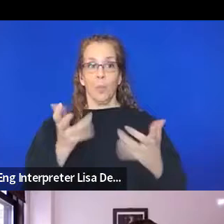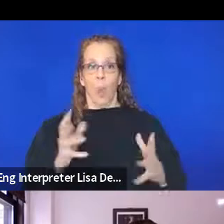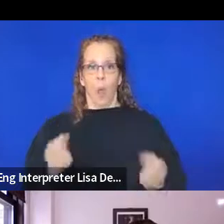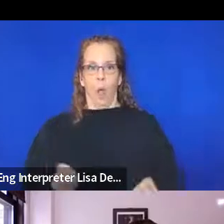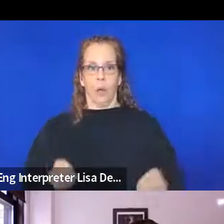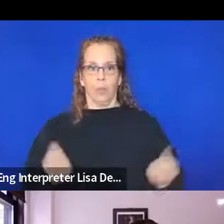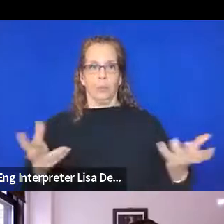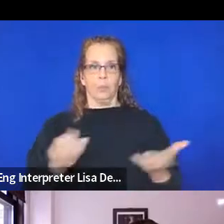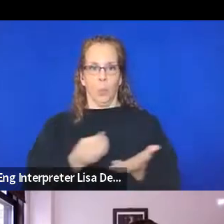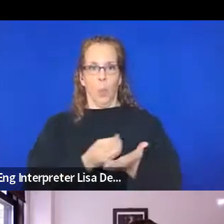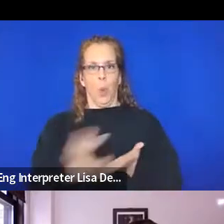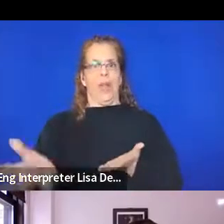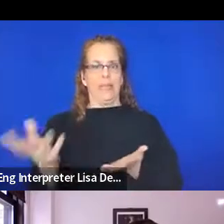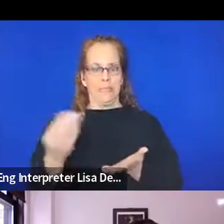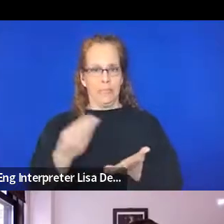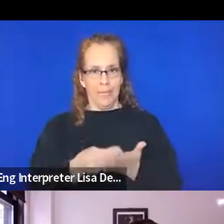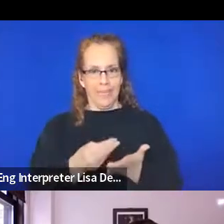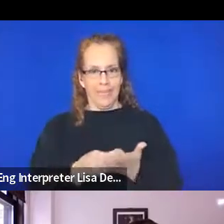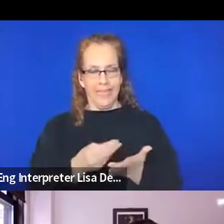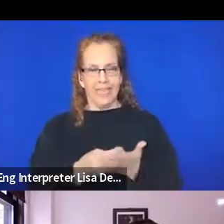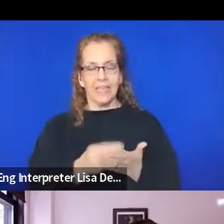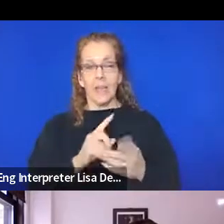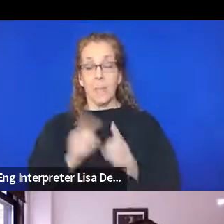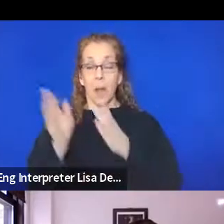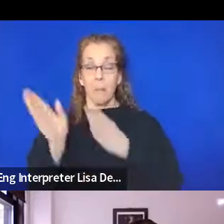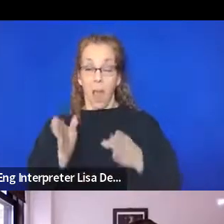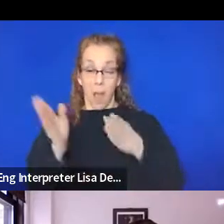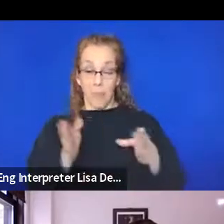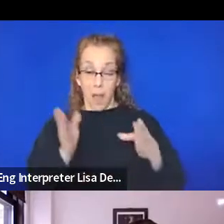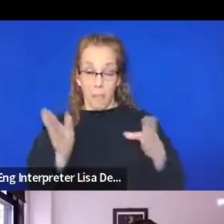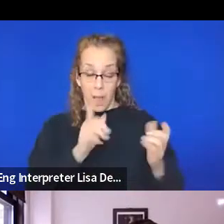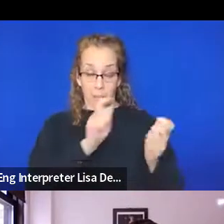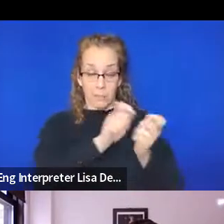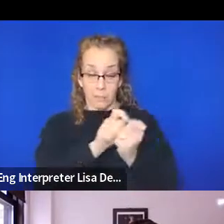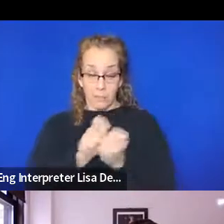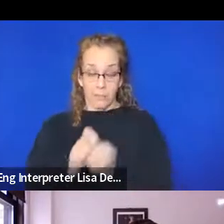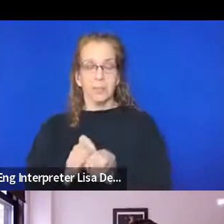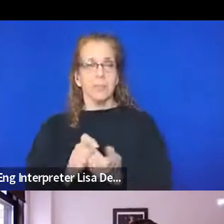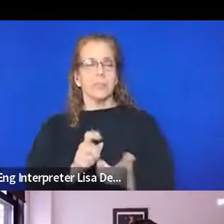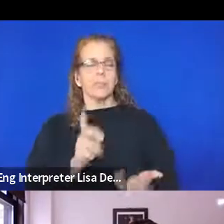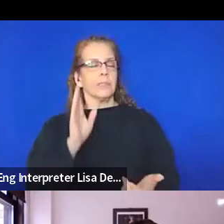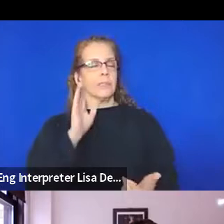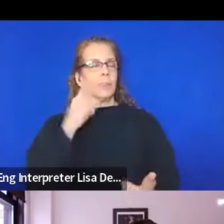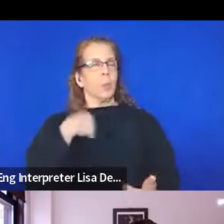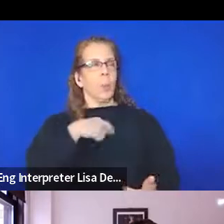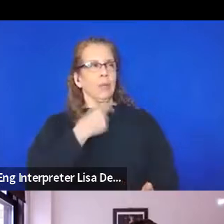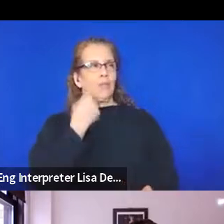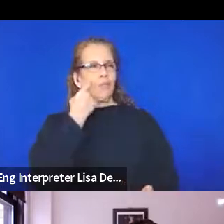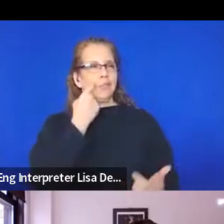But planning everything can also, we've actually had a lot of conversations recently